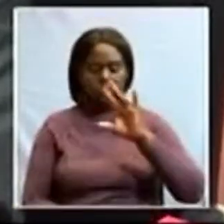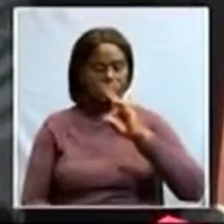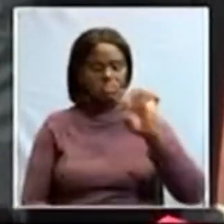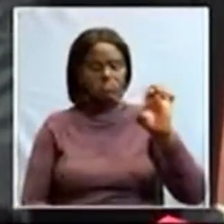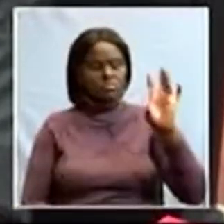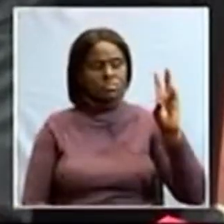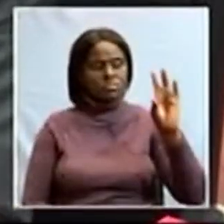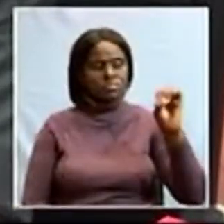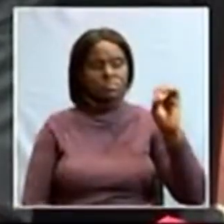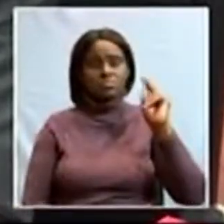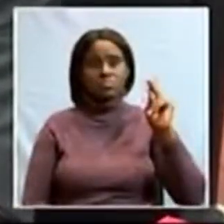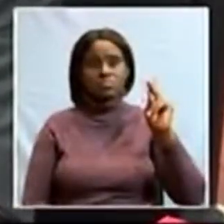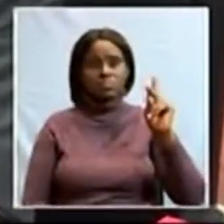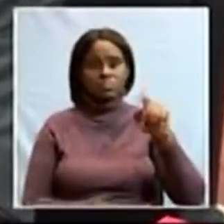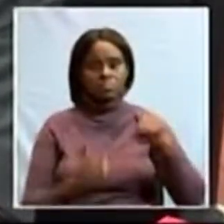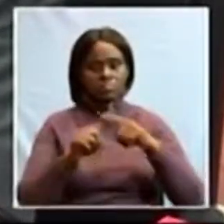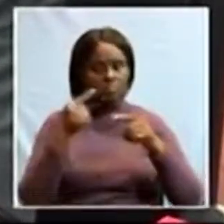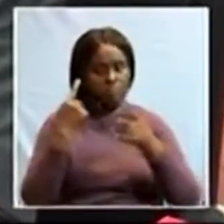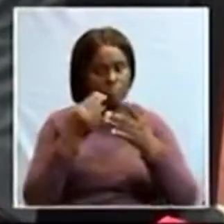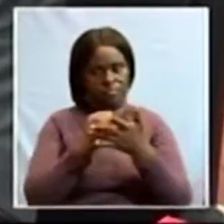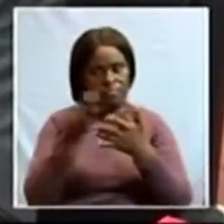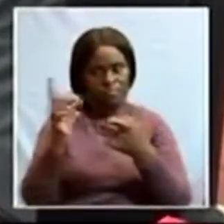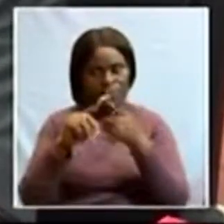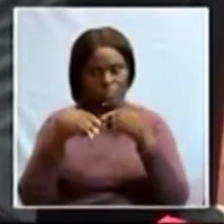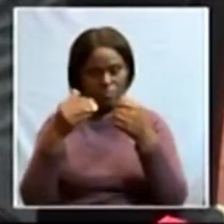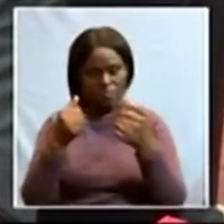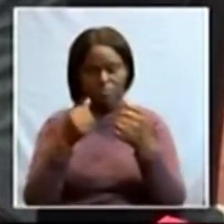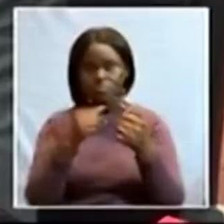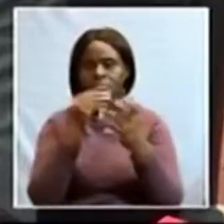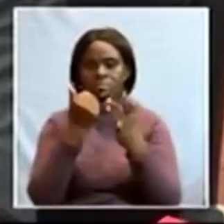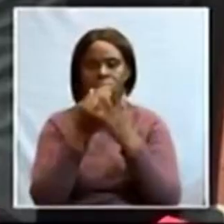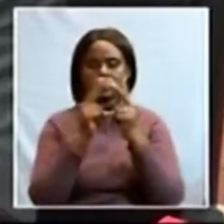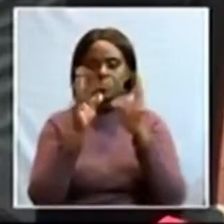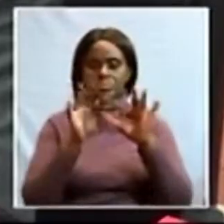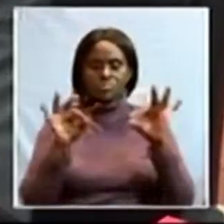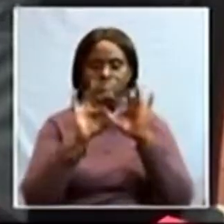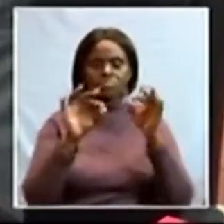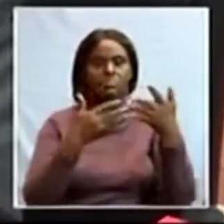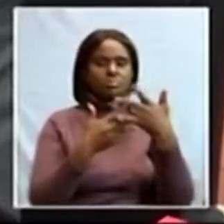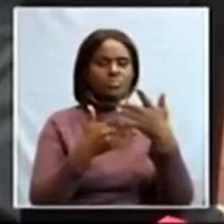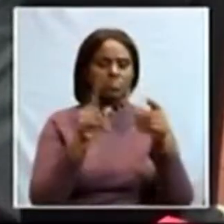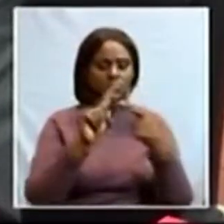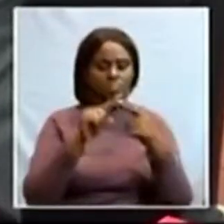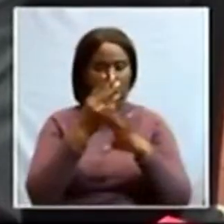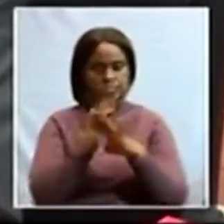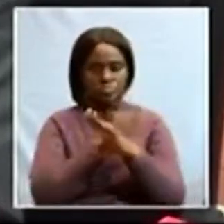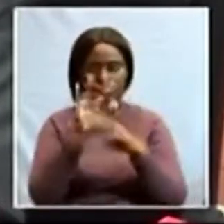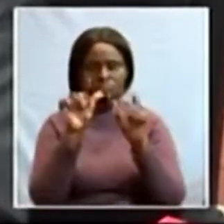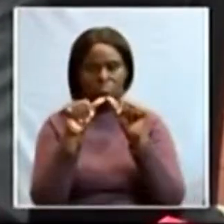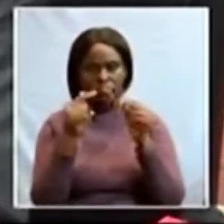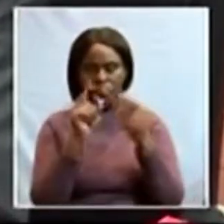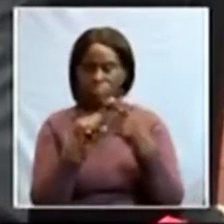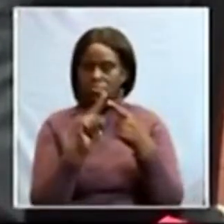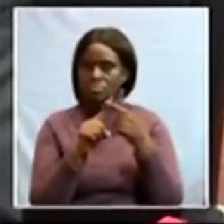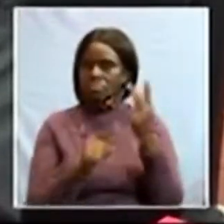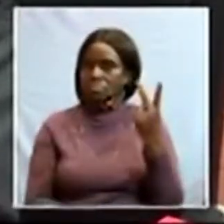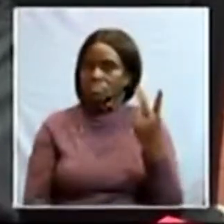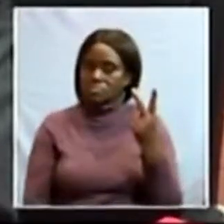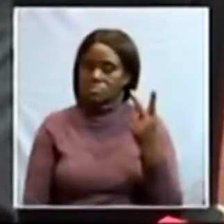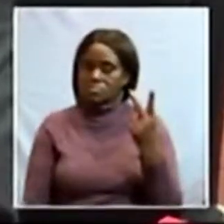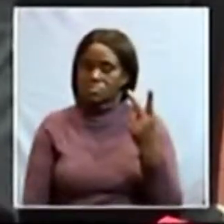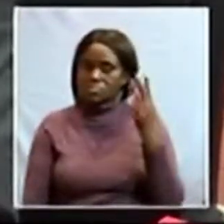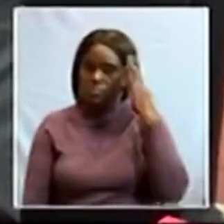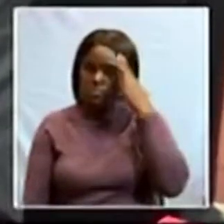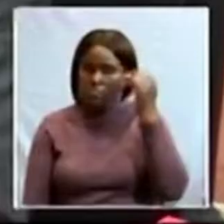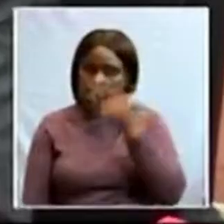30,770 kwacha, but failed to provide these relevant documents before your auditors? 1. 2,